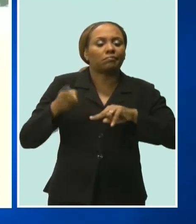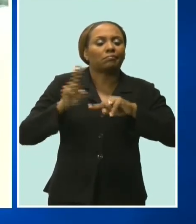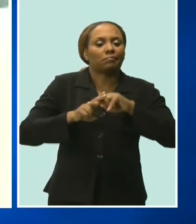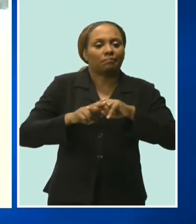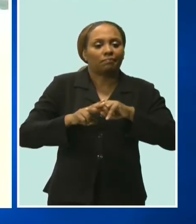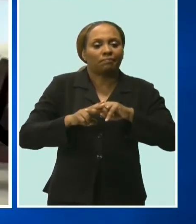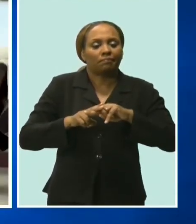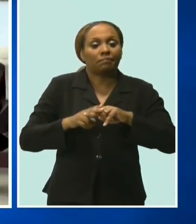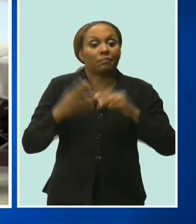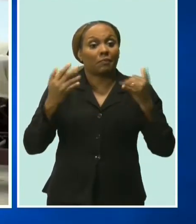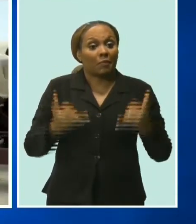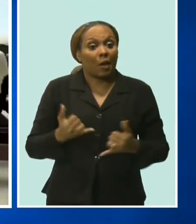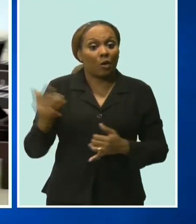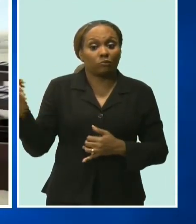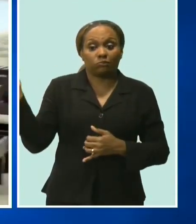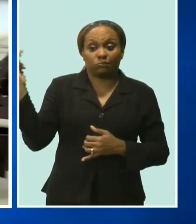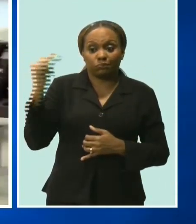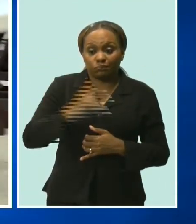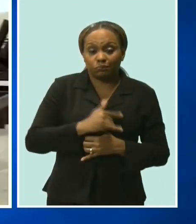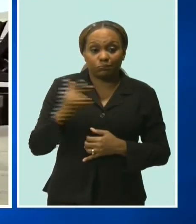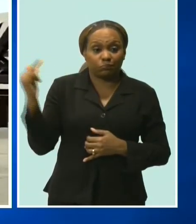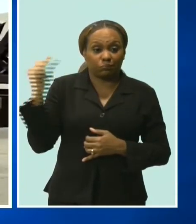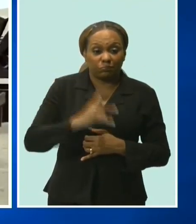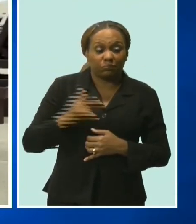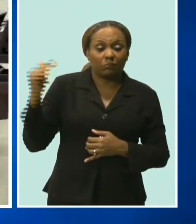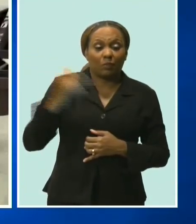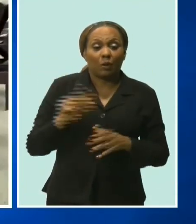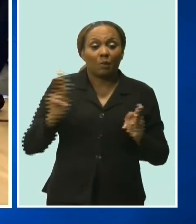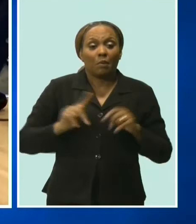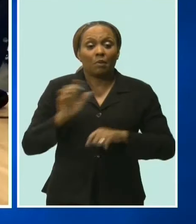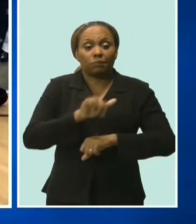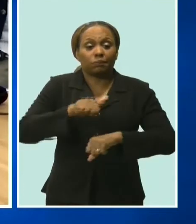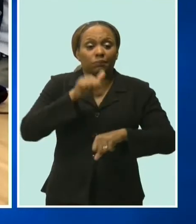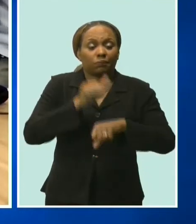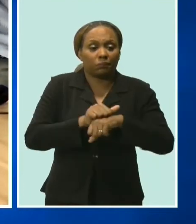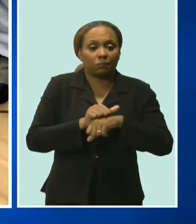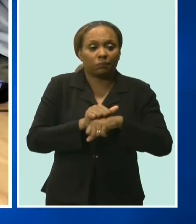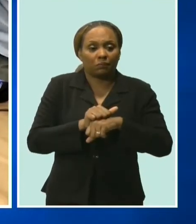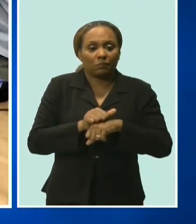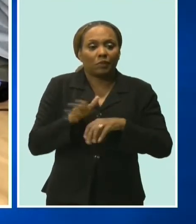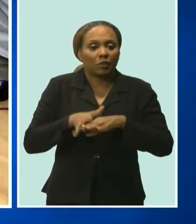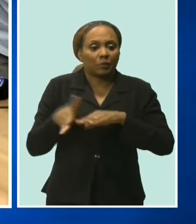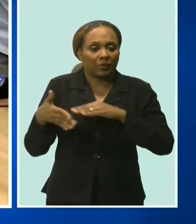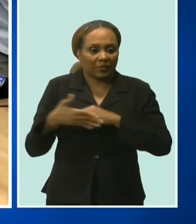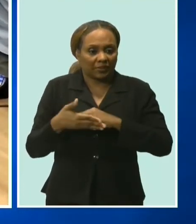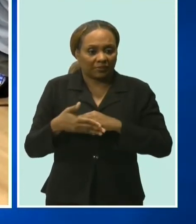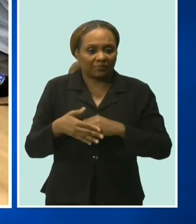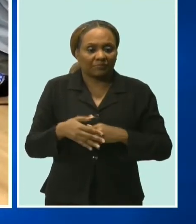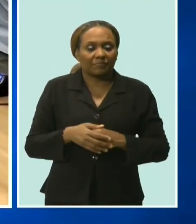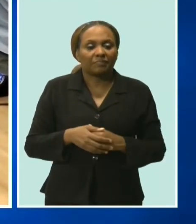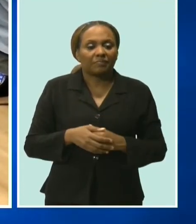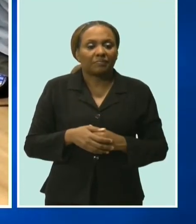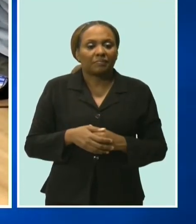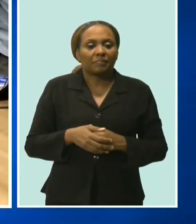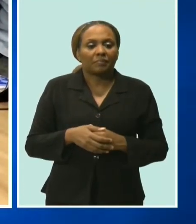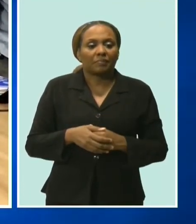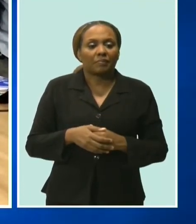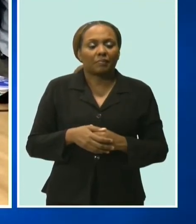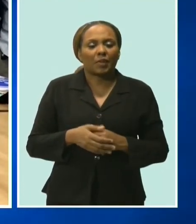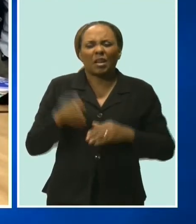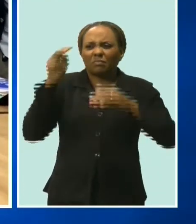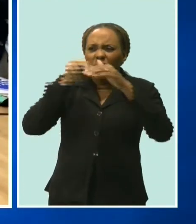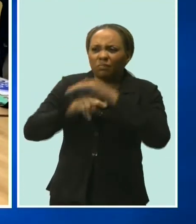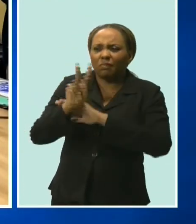now open and more visitors booking flights to Jamaica. Tourism Minister Edmund Bartlett is now predicting